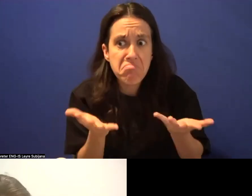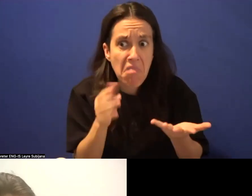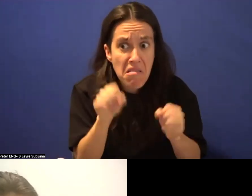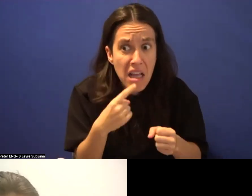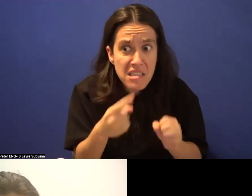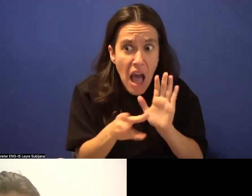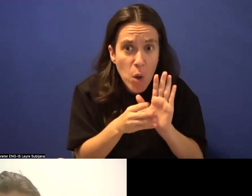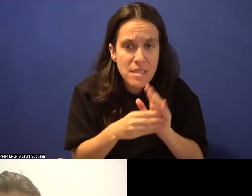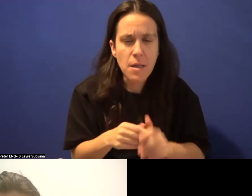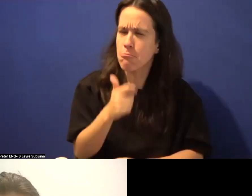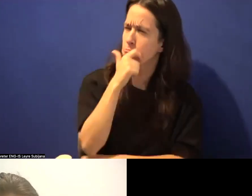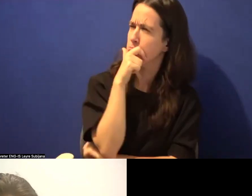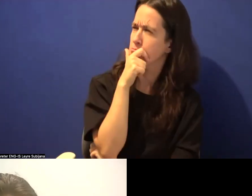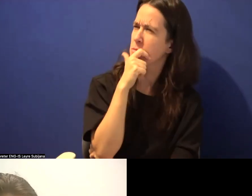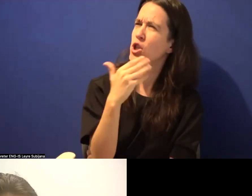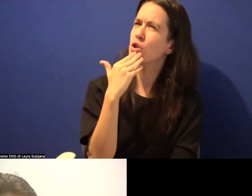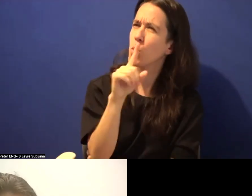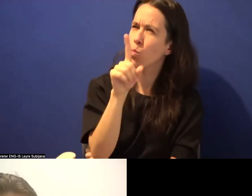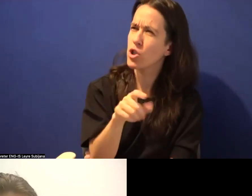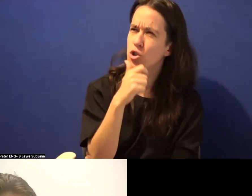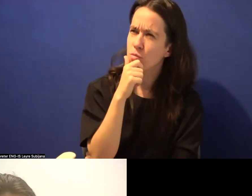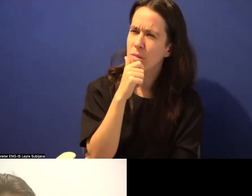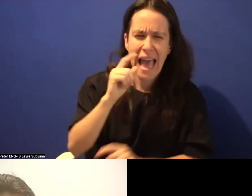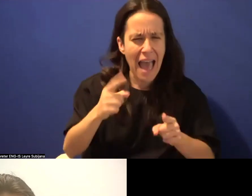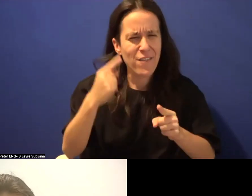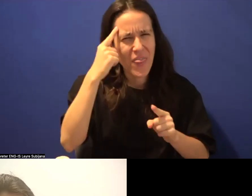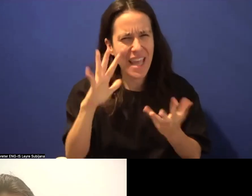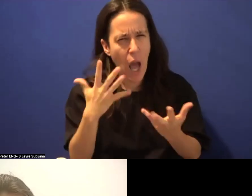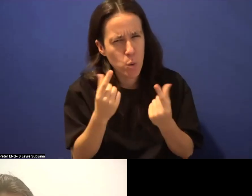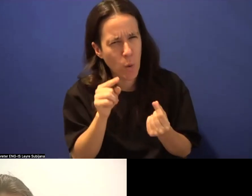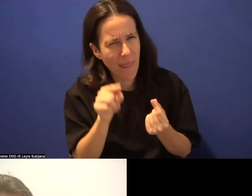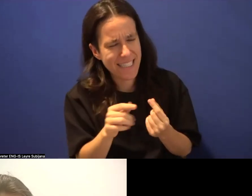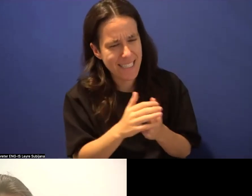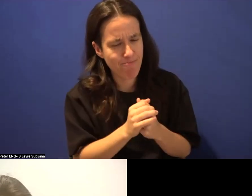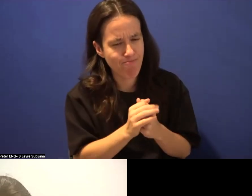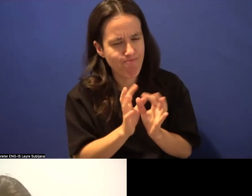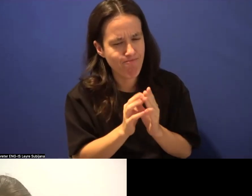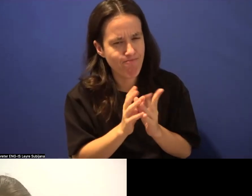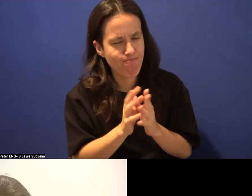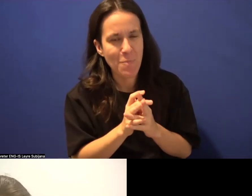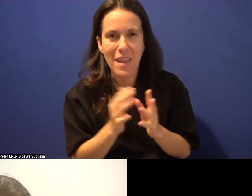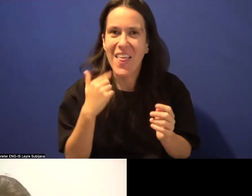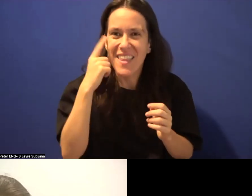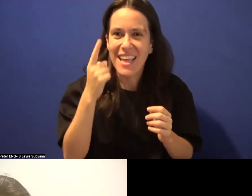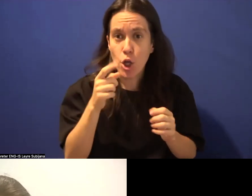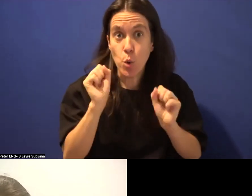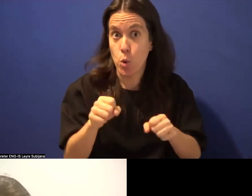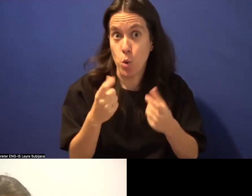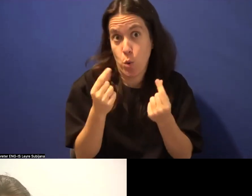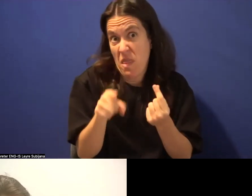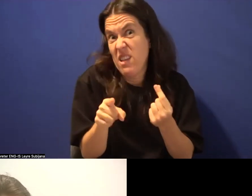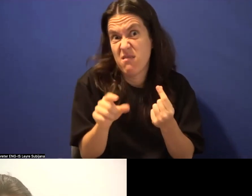I'd have to think how to do that. You'd have to do something like, I mean, you could do this in